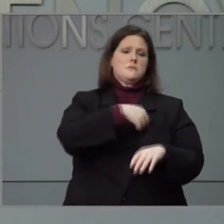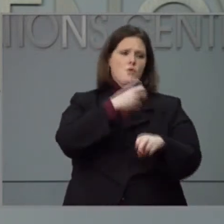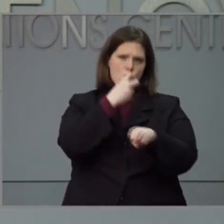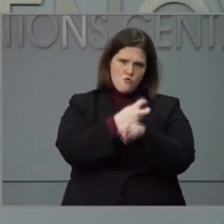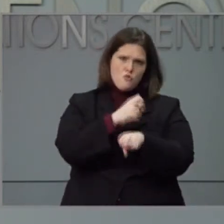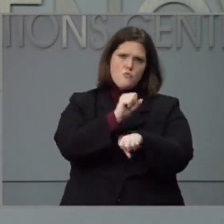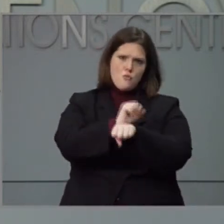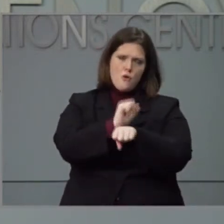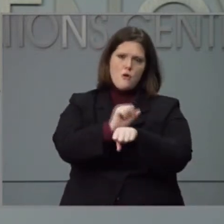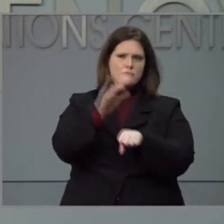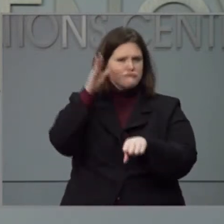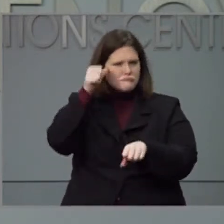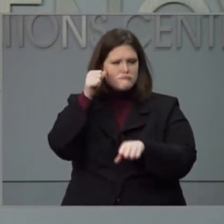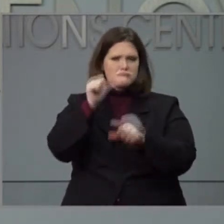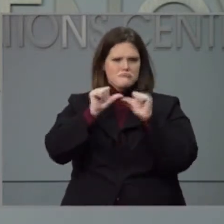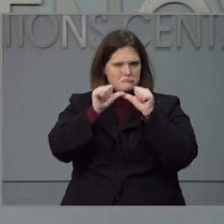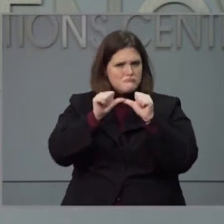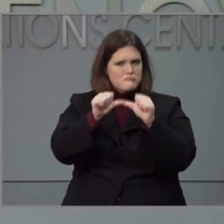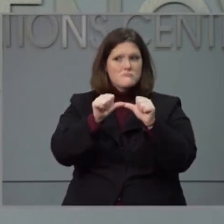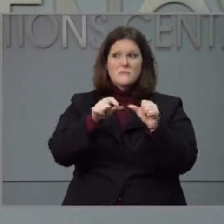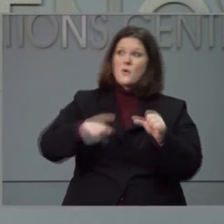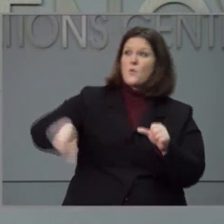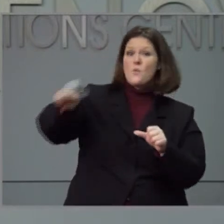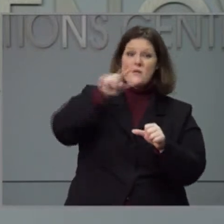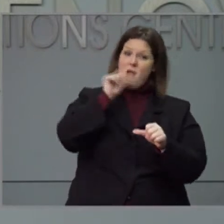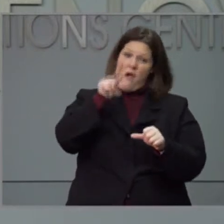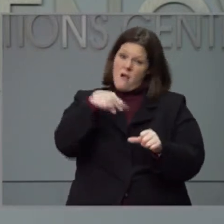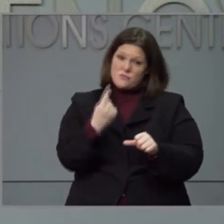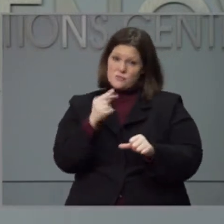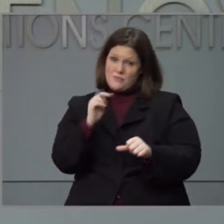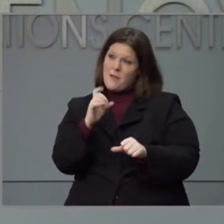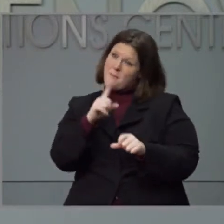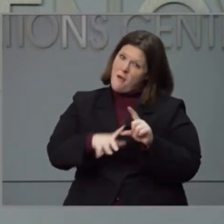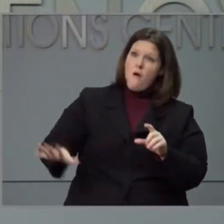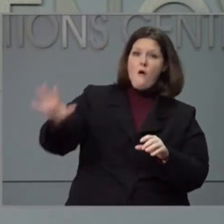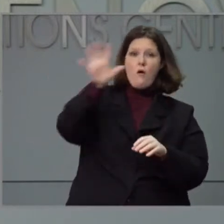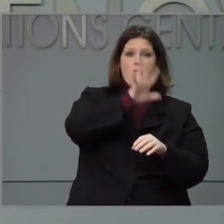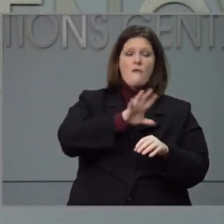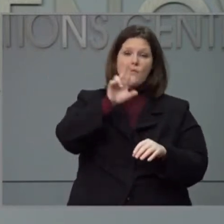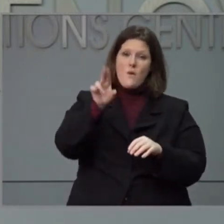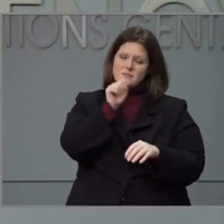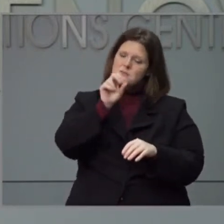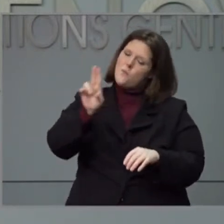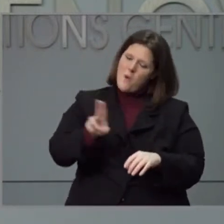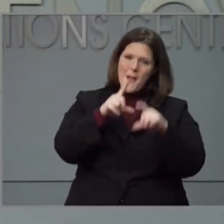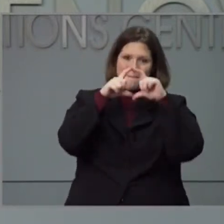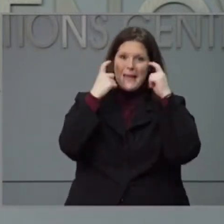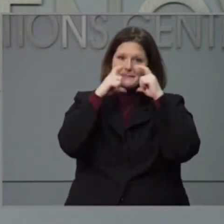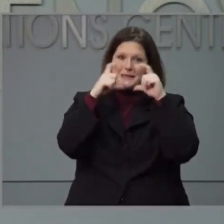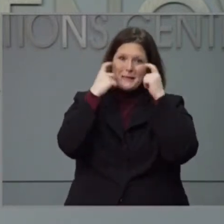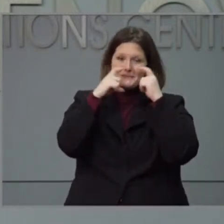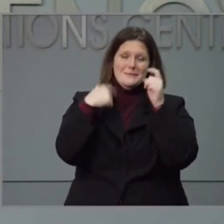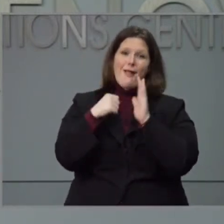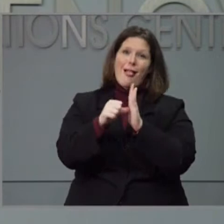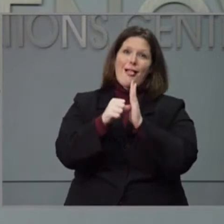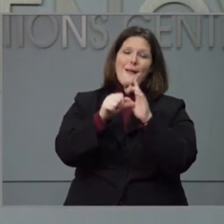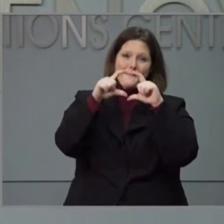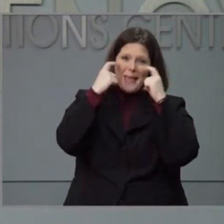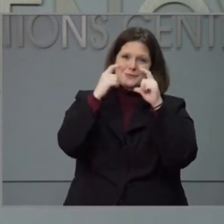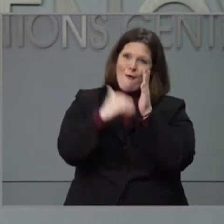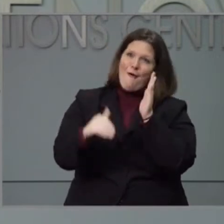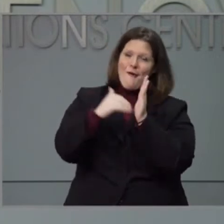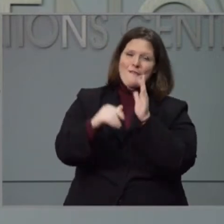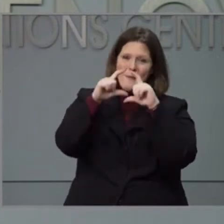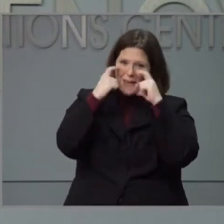as a nation to do the things that don't have those major economic impacts. And it's wearing a mask. Mask, mask, mask, mask, mask. Right?